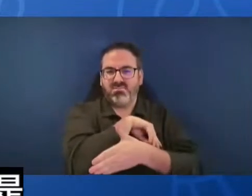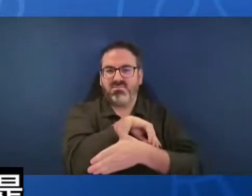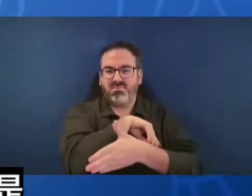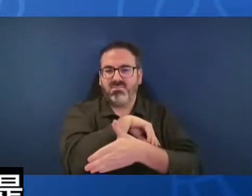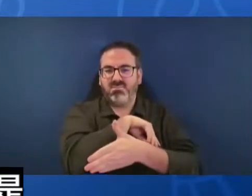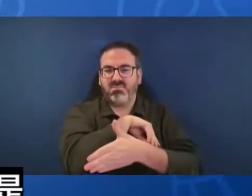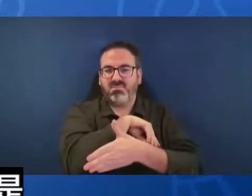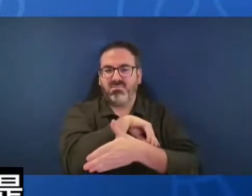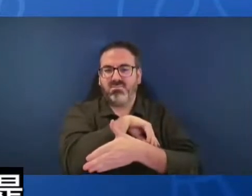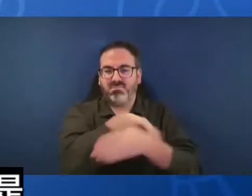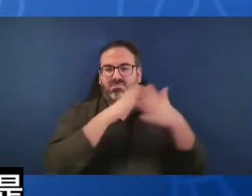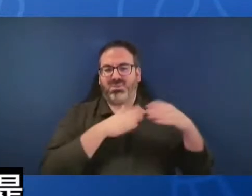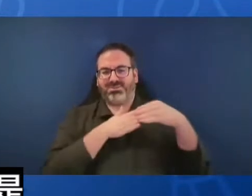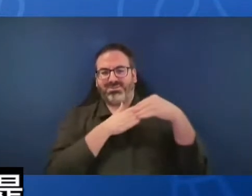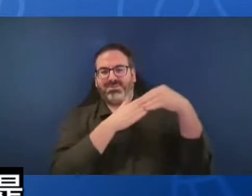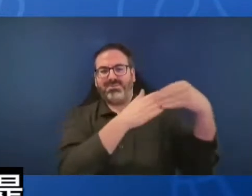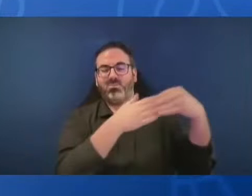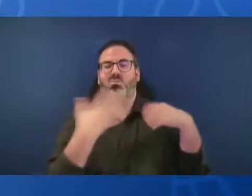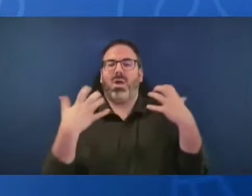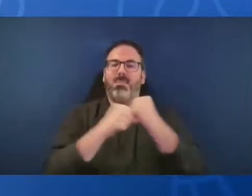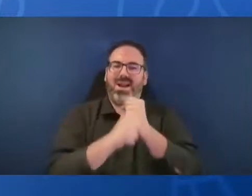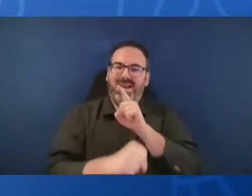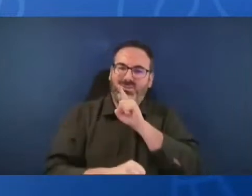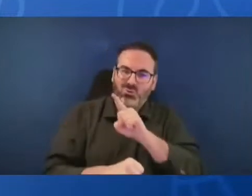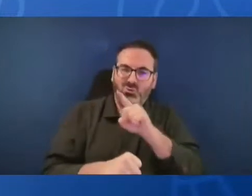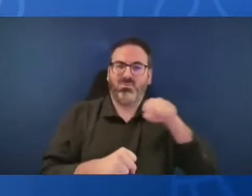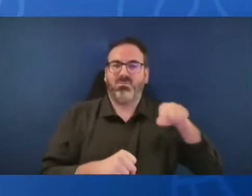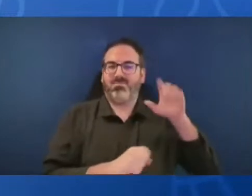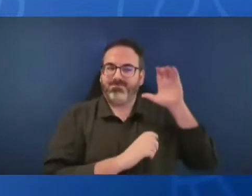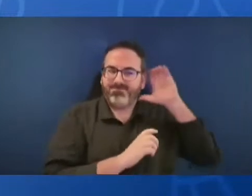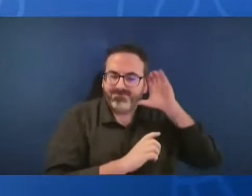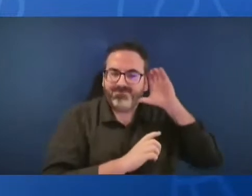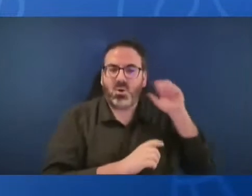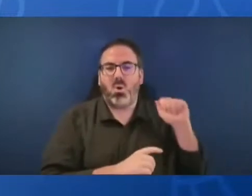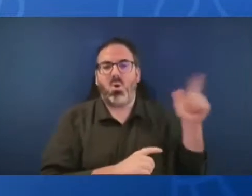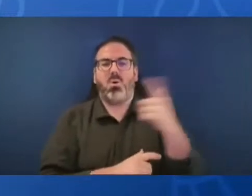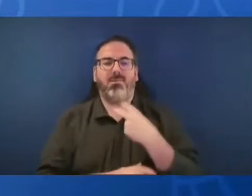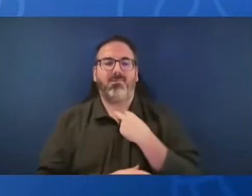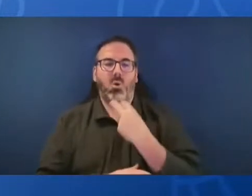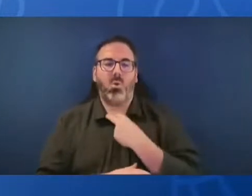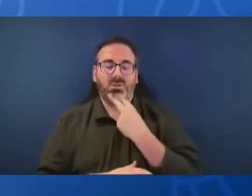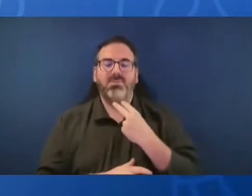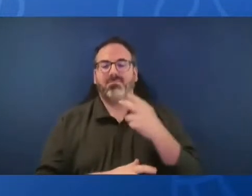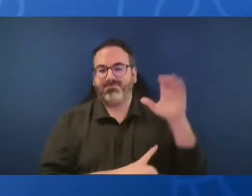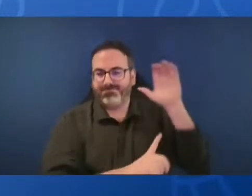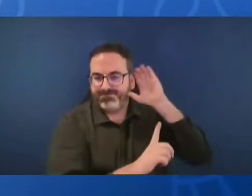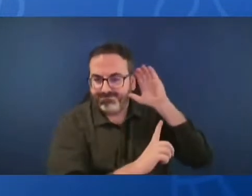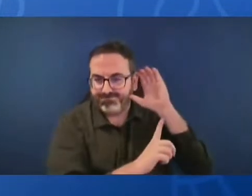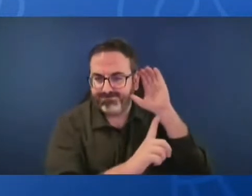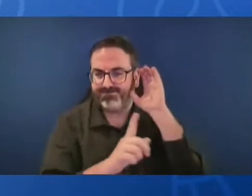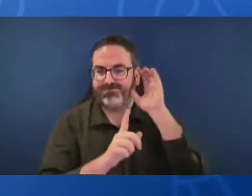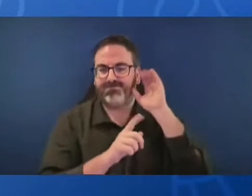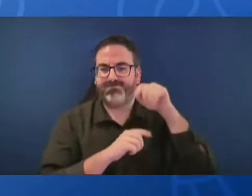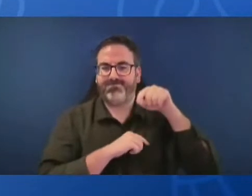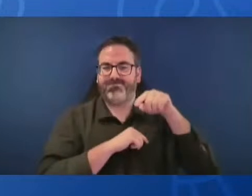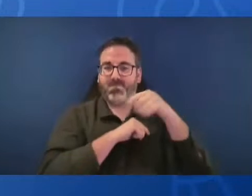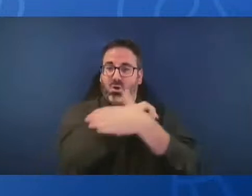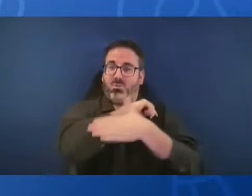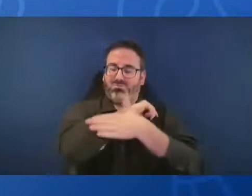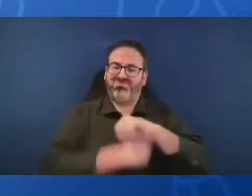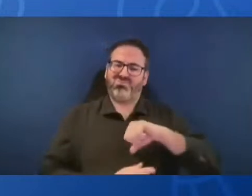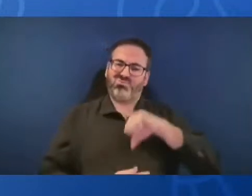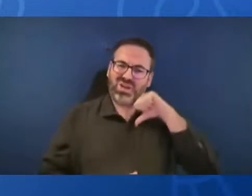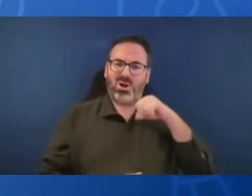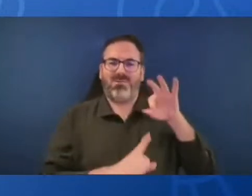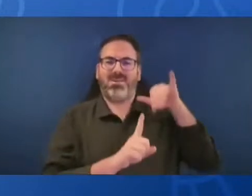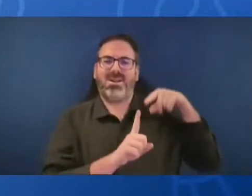making sure that voices are heard everywhere. That this is something this country can be proud of. And it sits within the framework of what